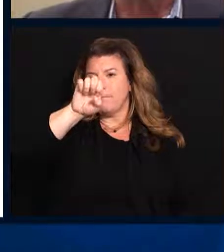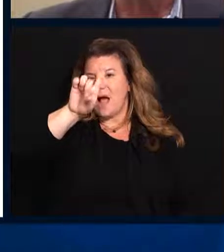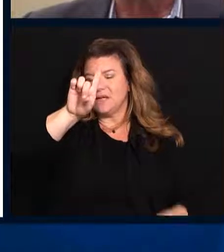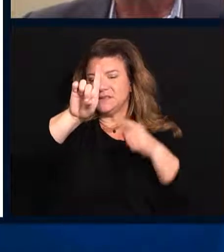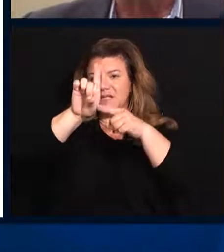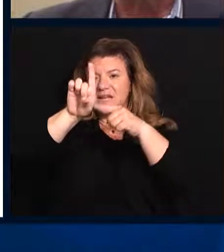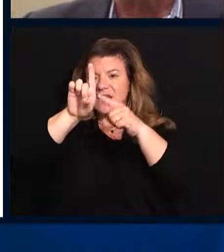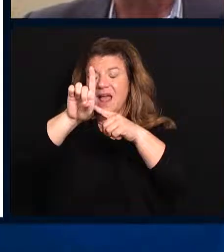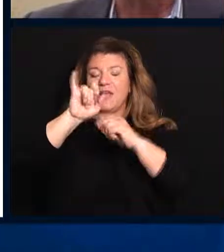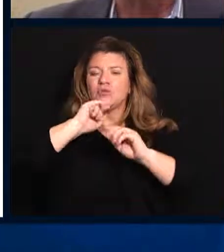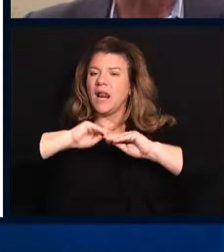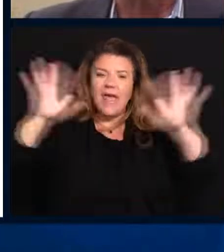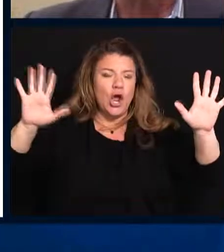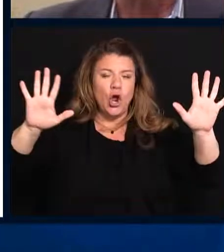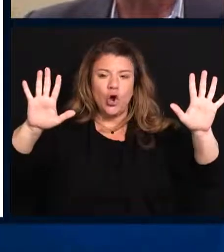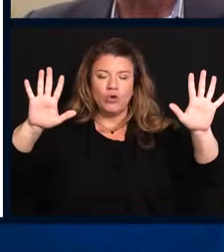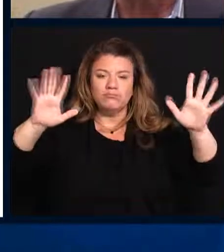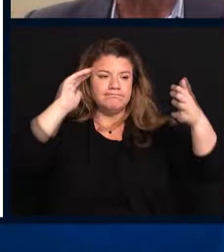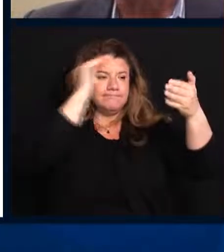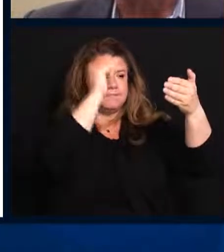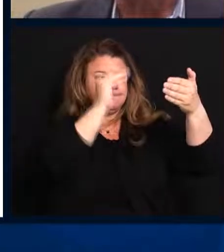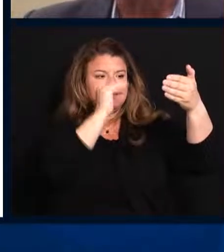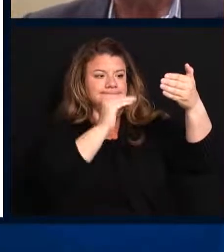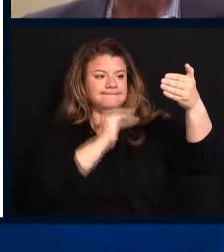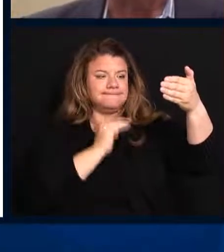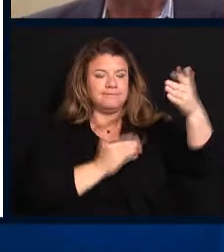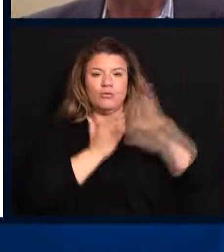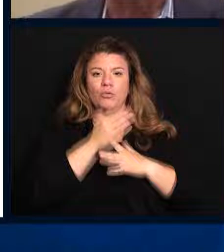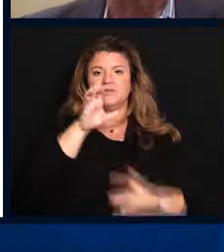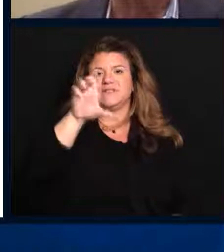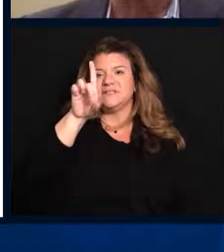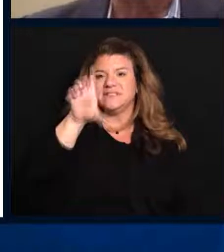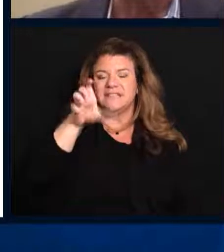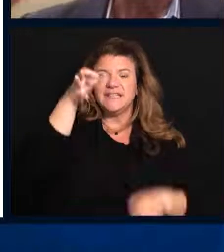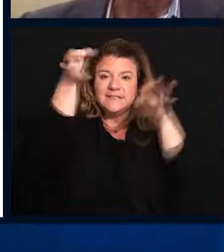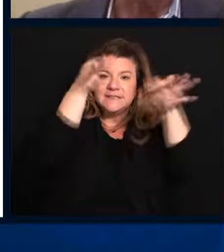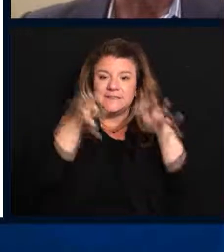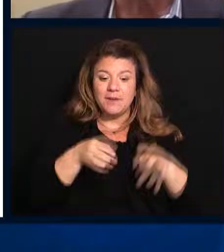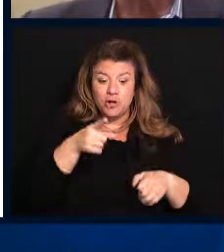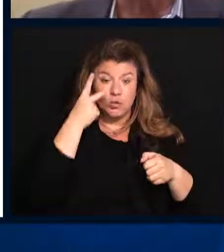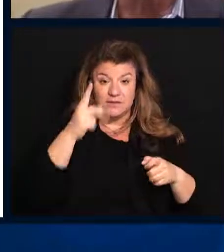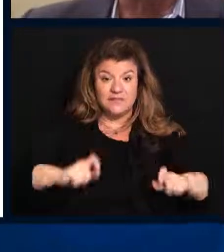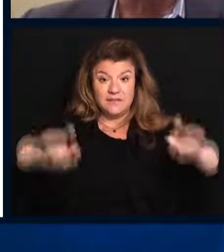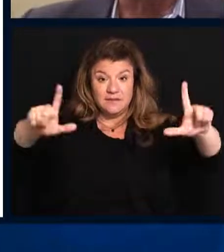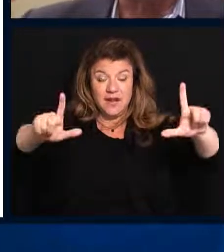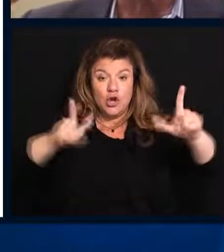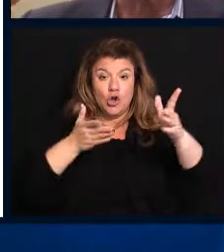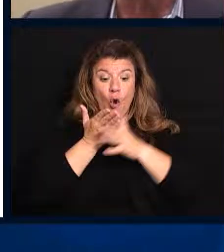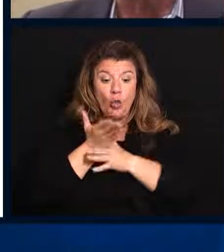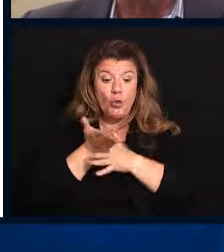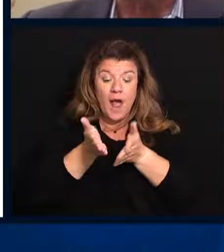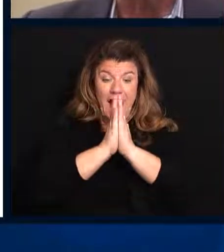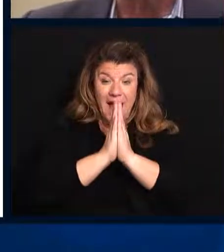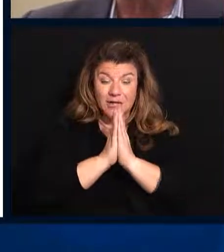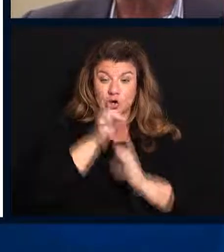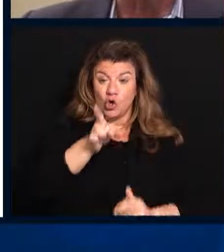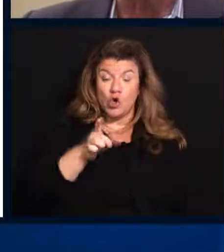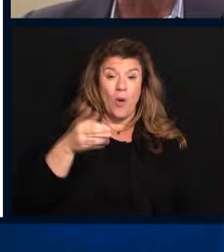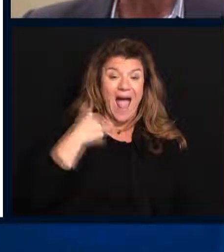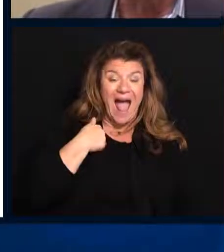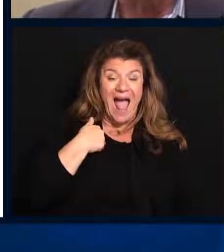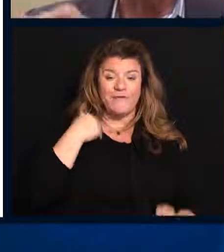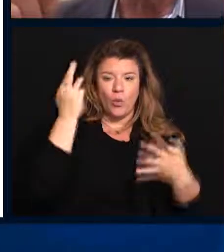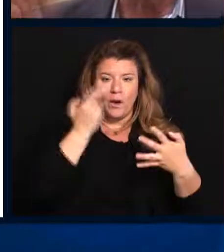are presented by the Centers for Disease Control outlined on this slide to go through to ask, do you have a